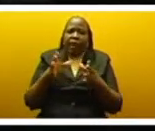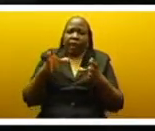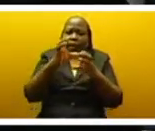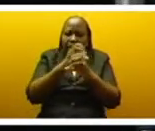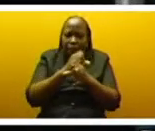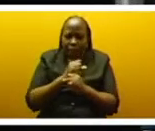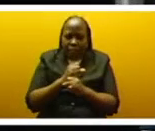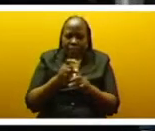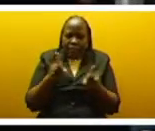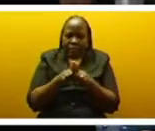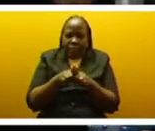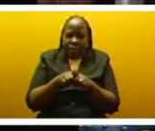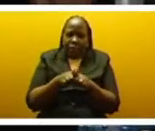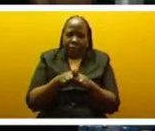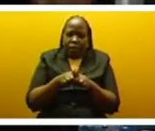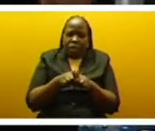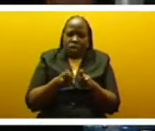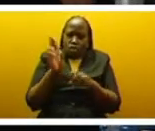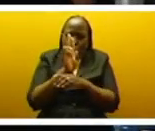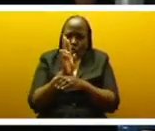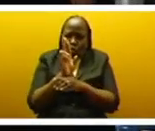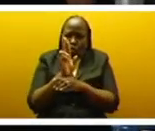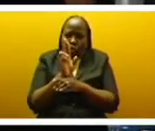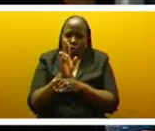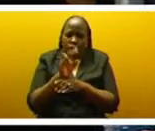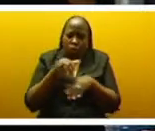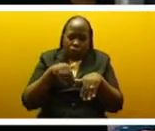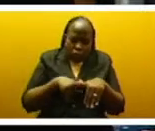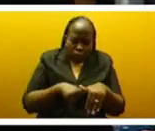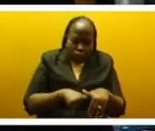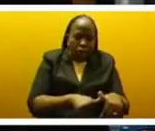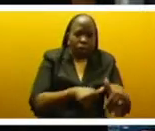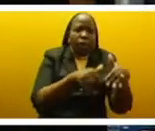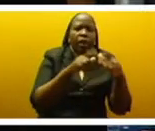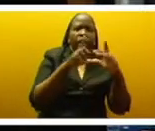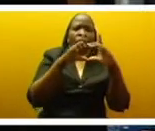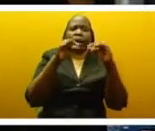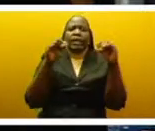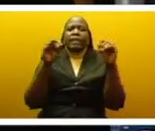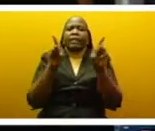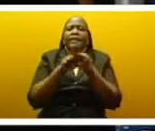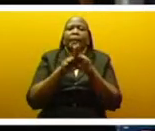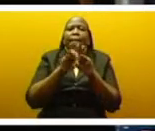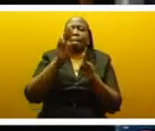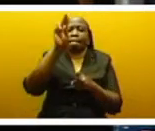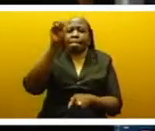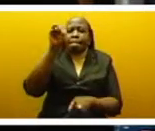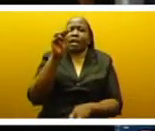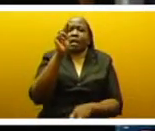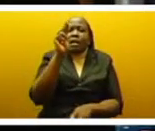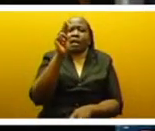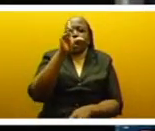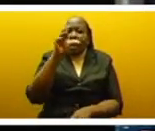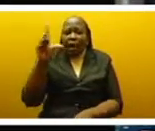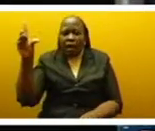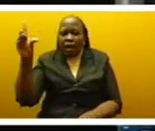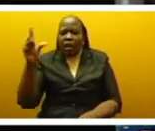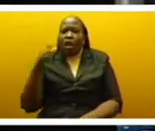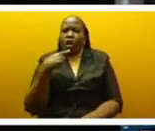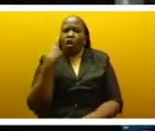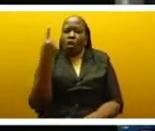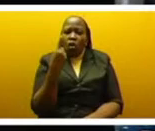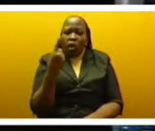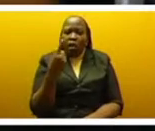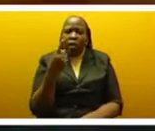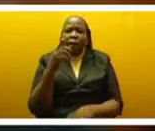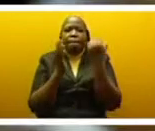is captured in the following words. If an act is void, then it is in law a nullity. It is not only bad,